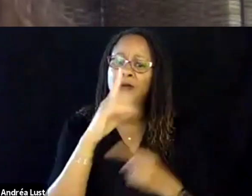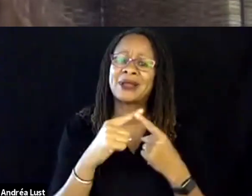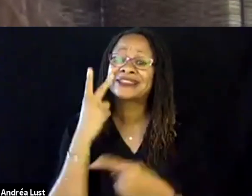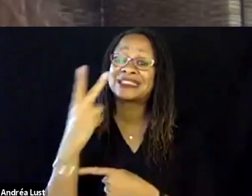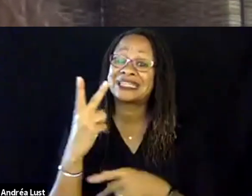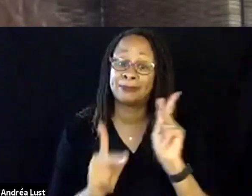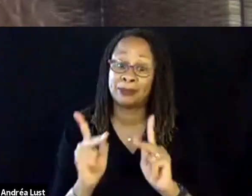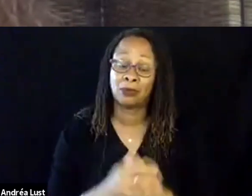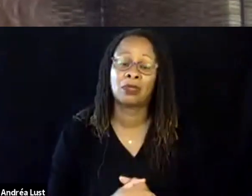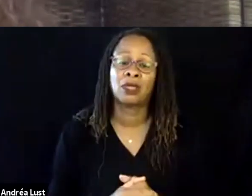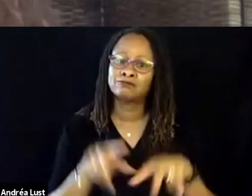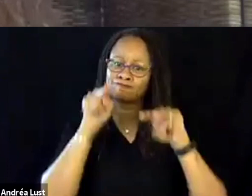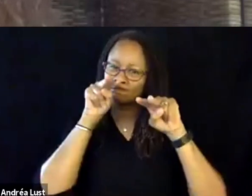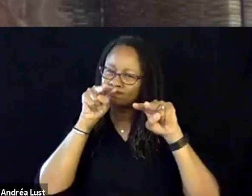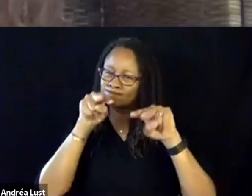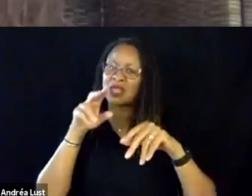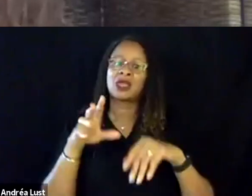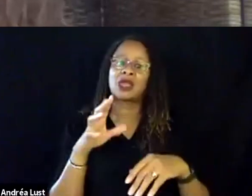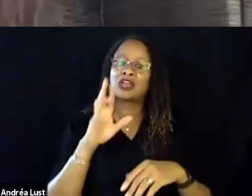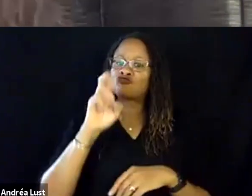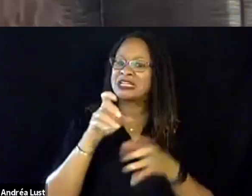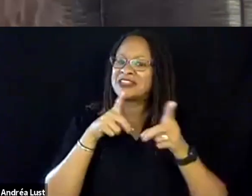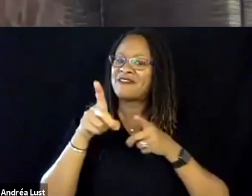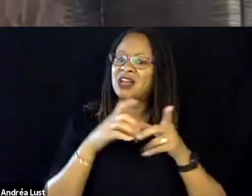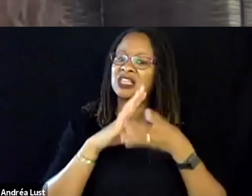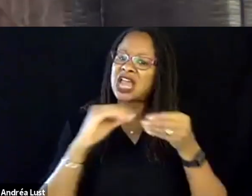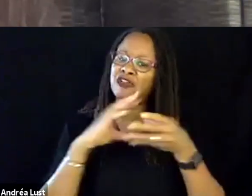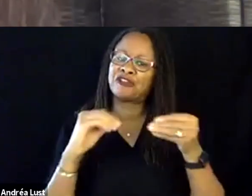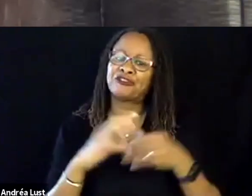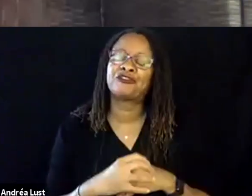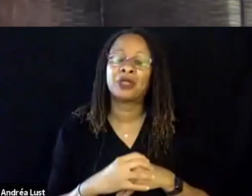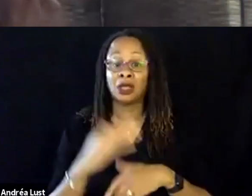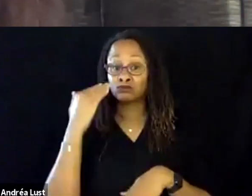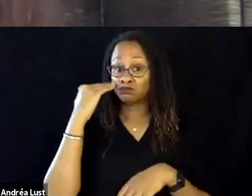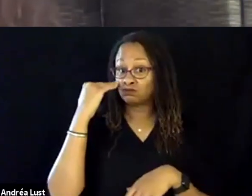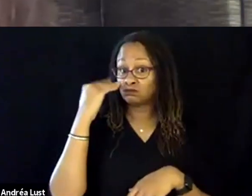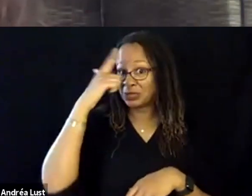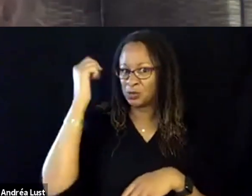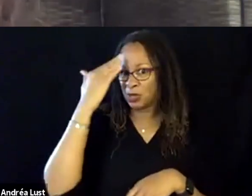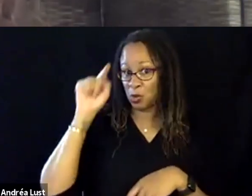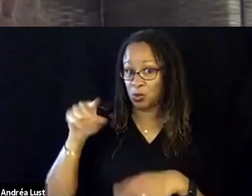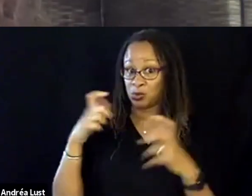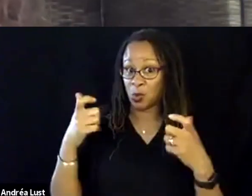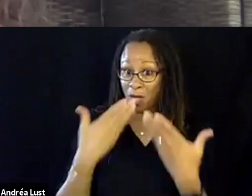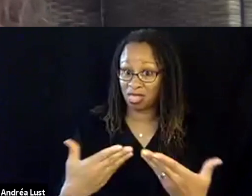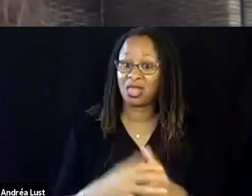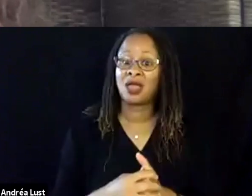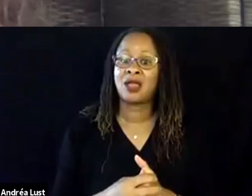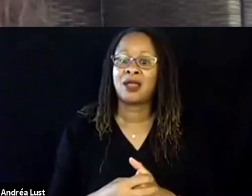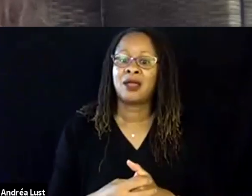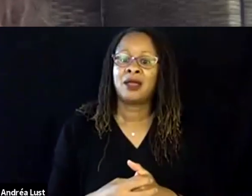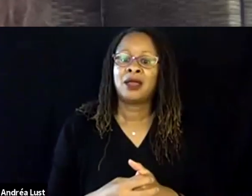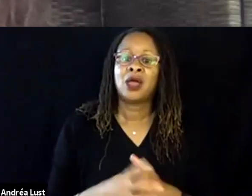people and redefining the narrative. We know, because we know you so well, that when you